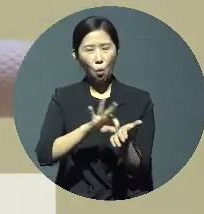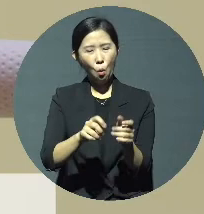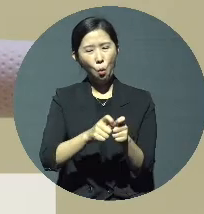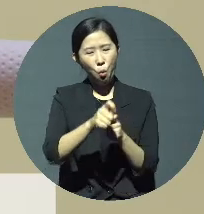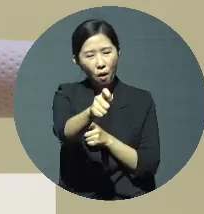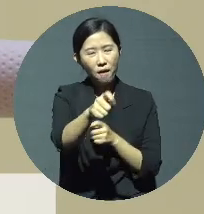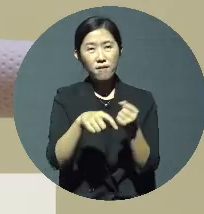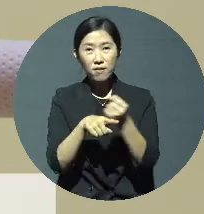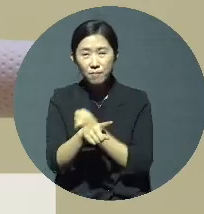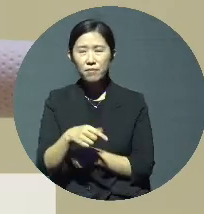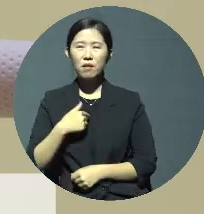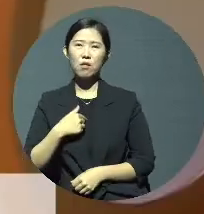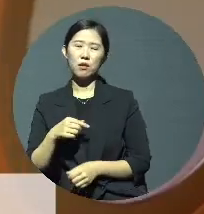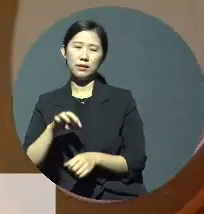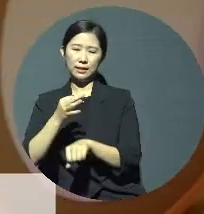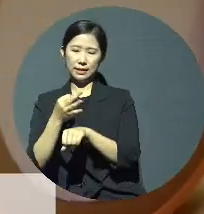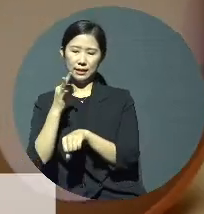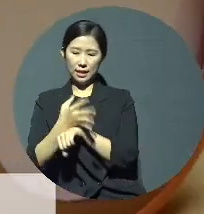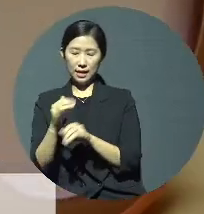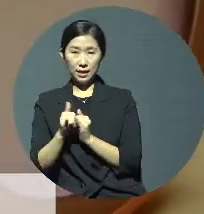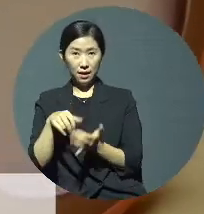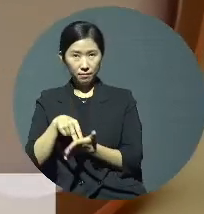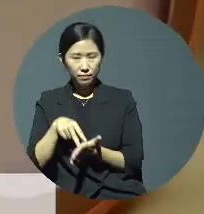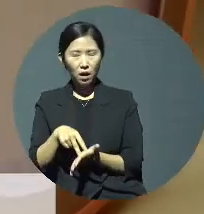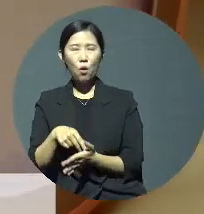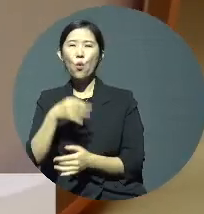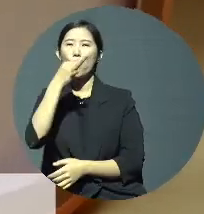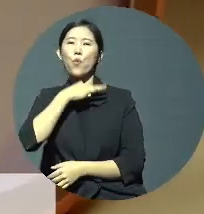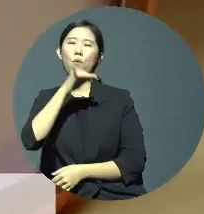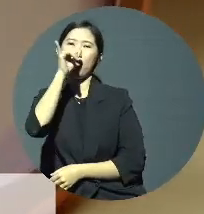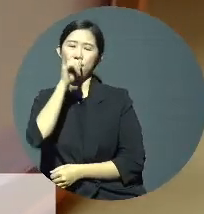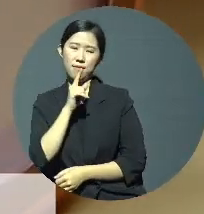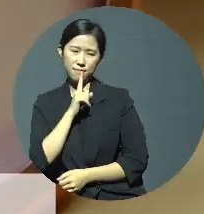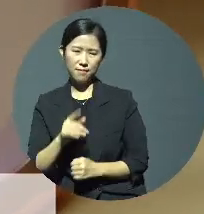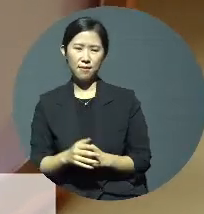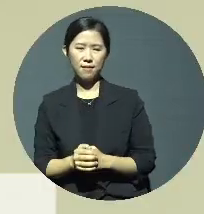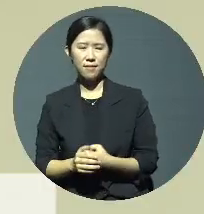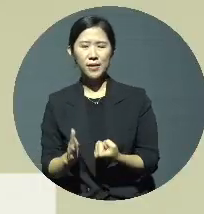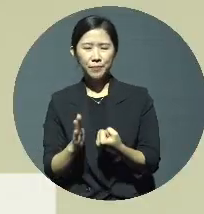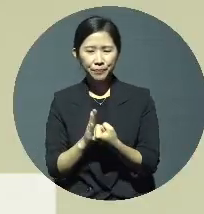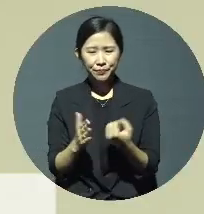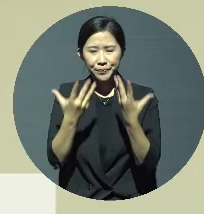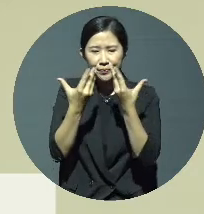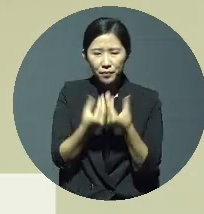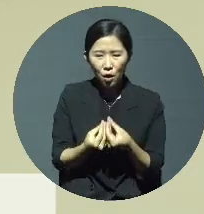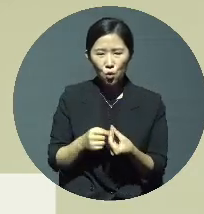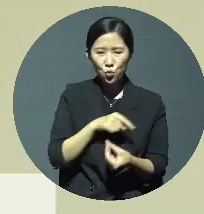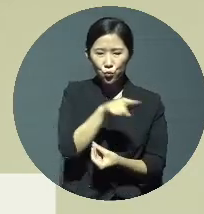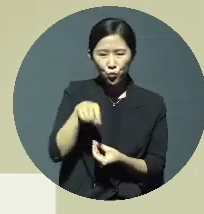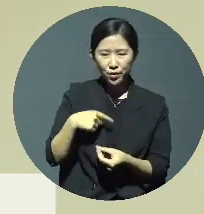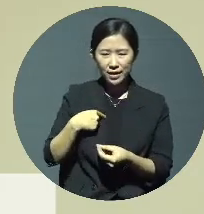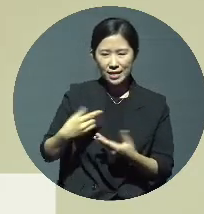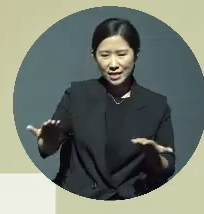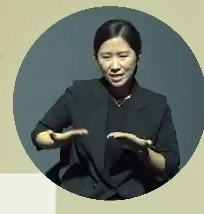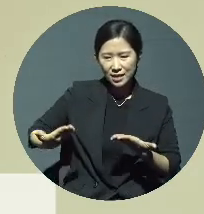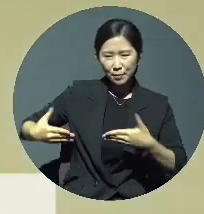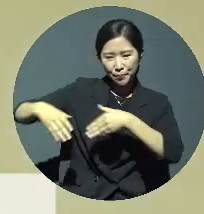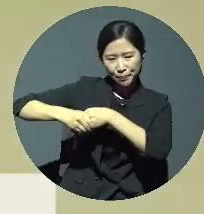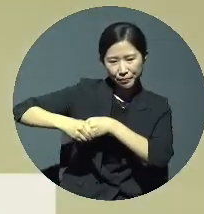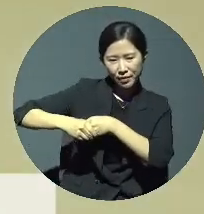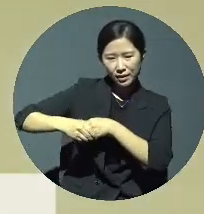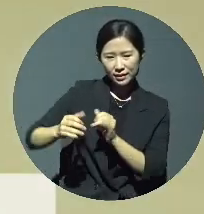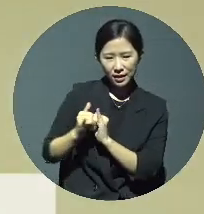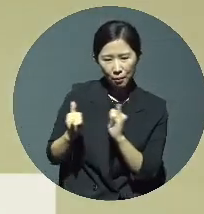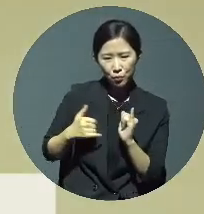That's sort of always our first goal. If we can get the brand partner we work with, so we work with many brands all over the world, from